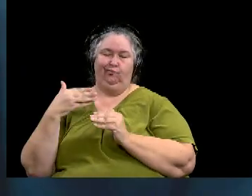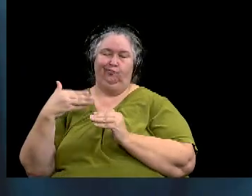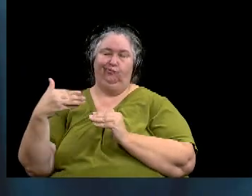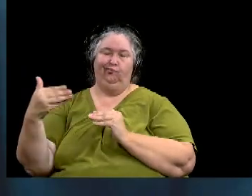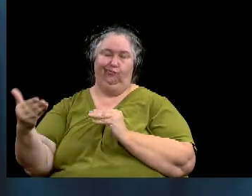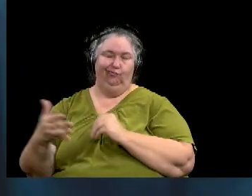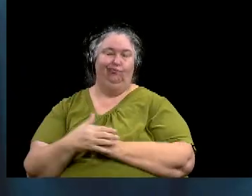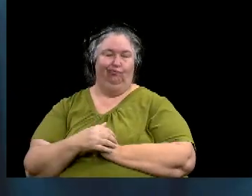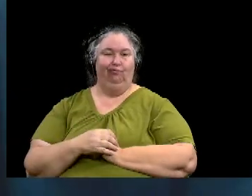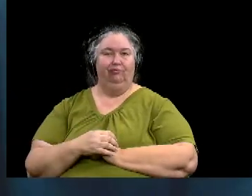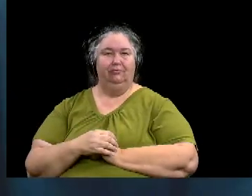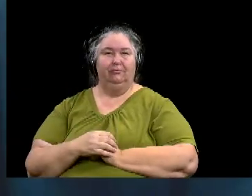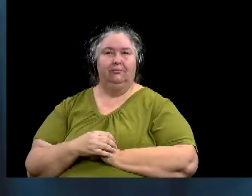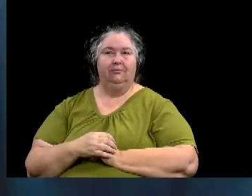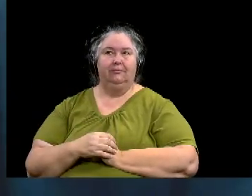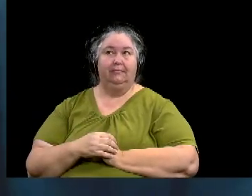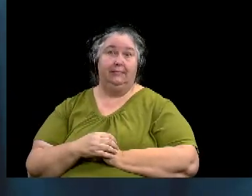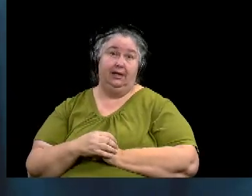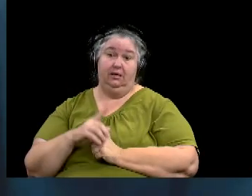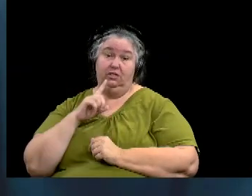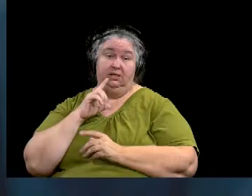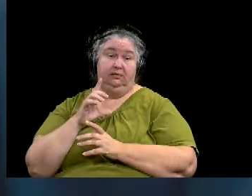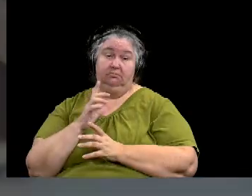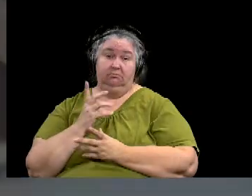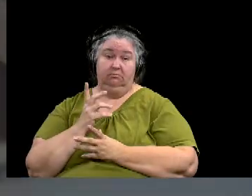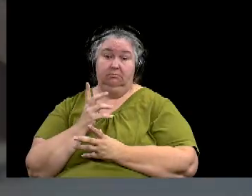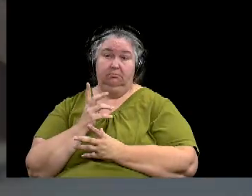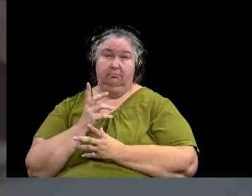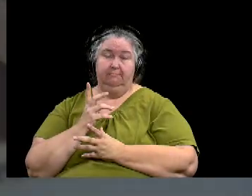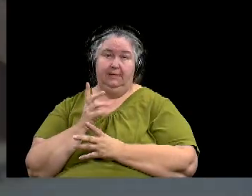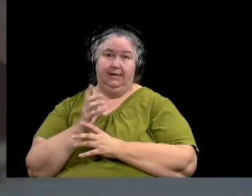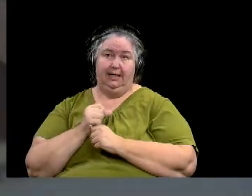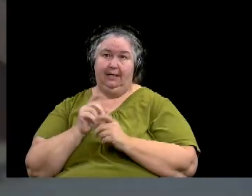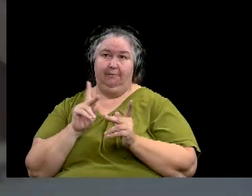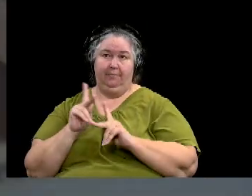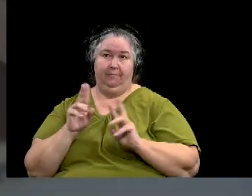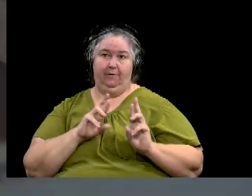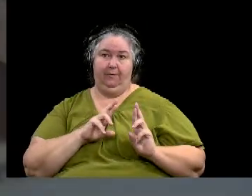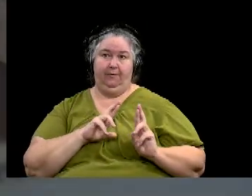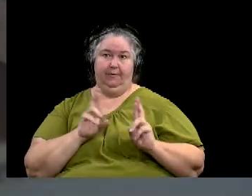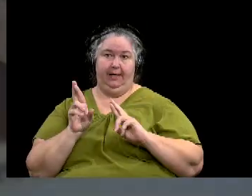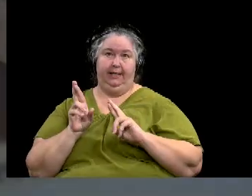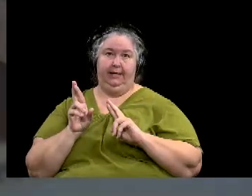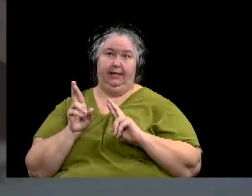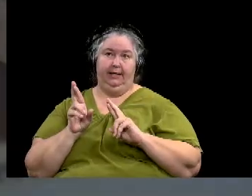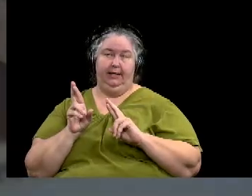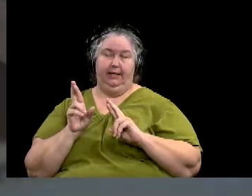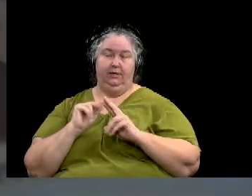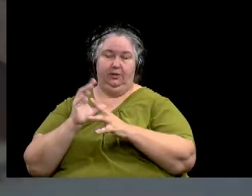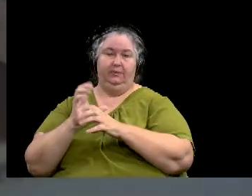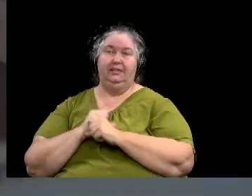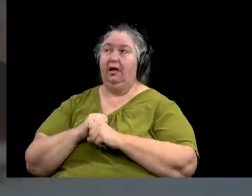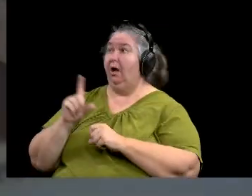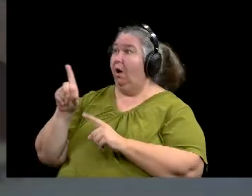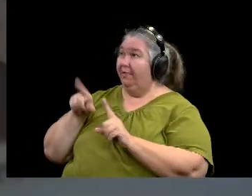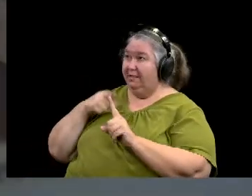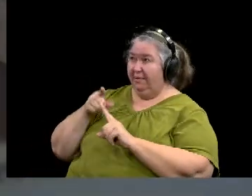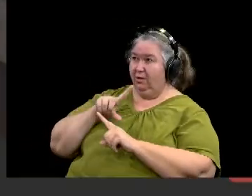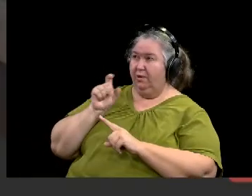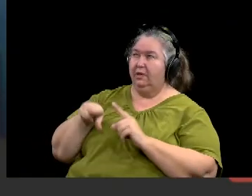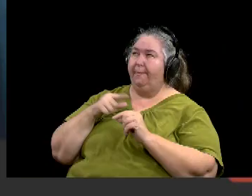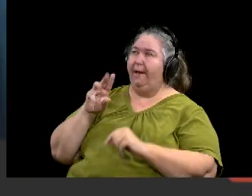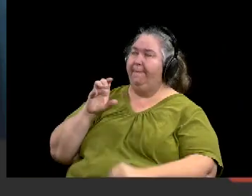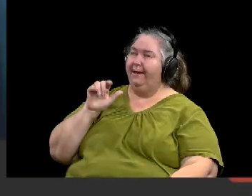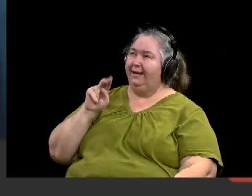people in line to get it done. And the specific question was about McLennan County. Do you have any updates on that from your end?